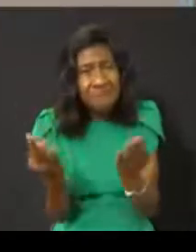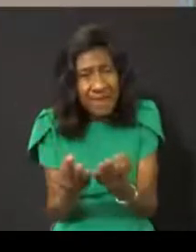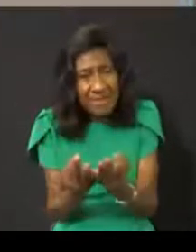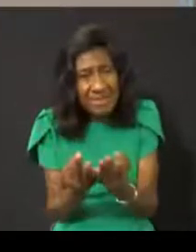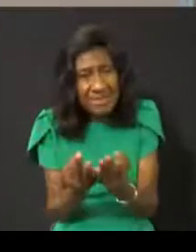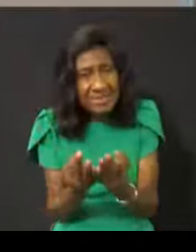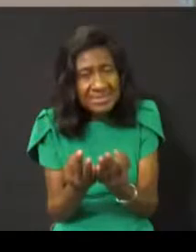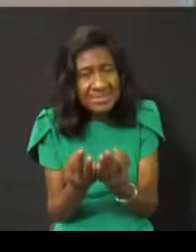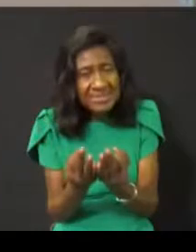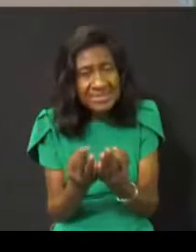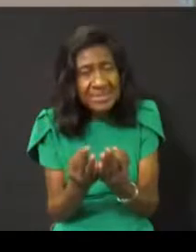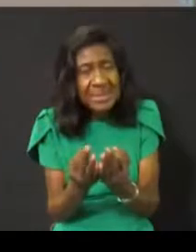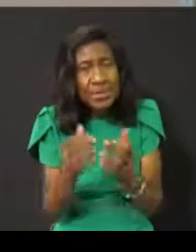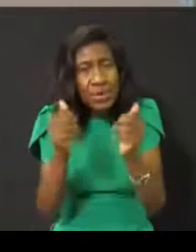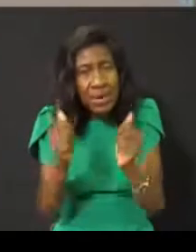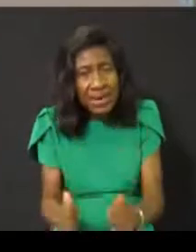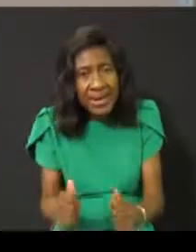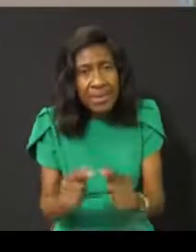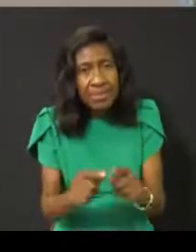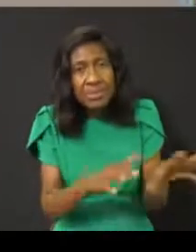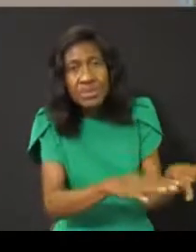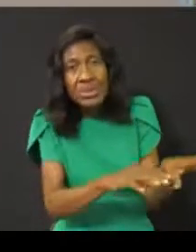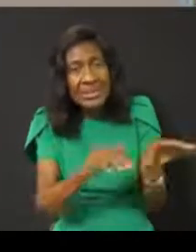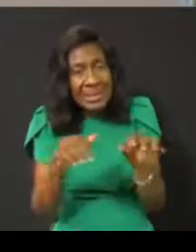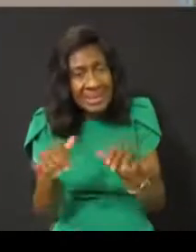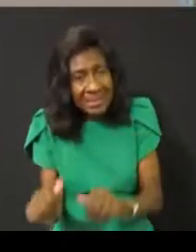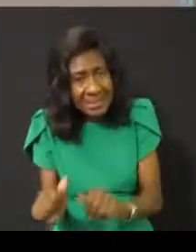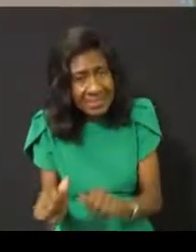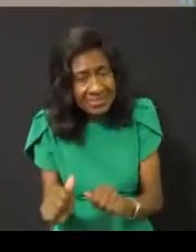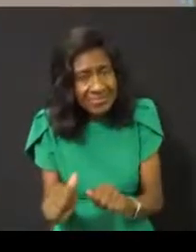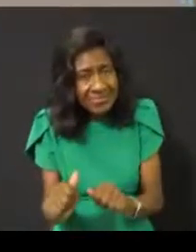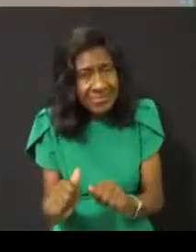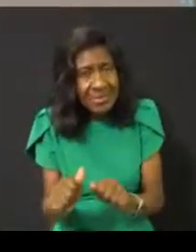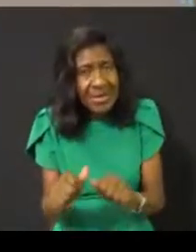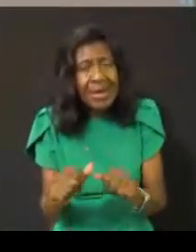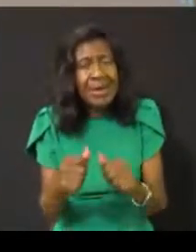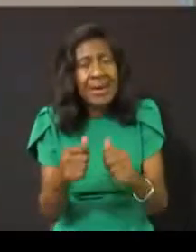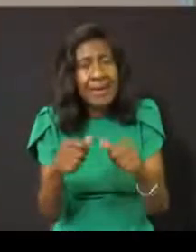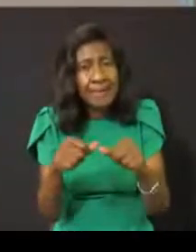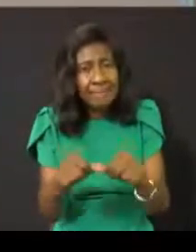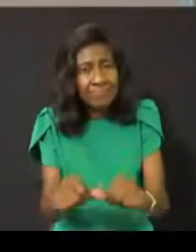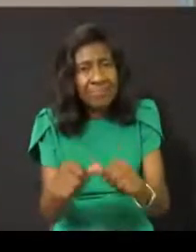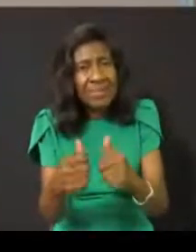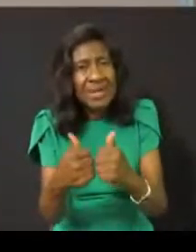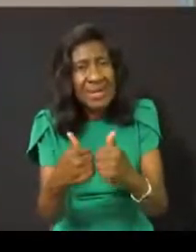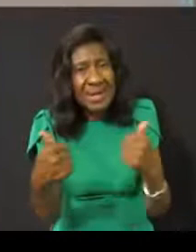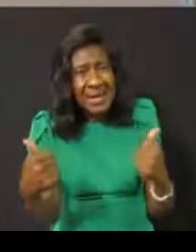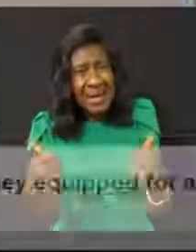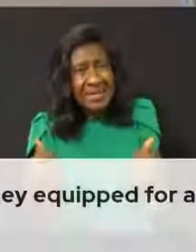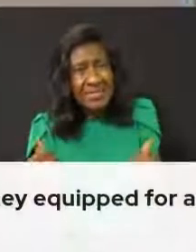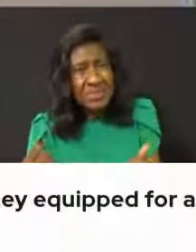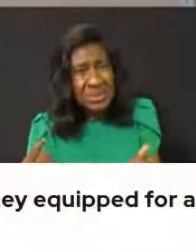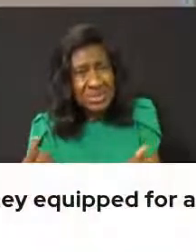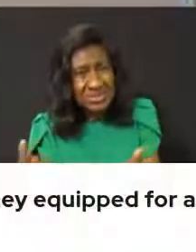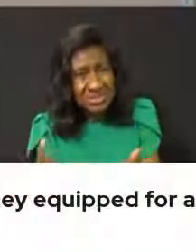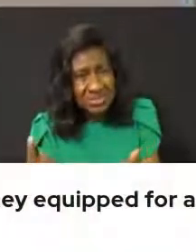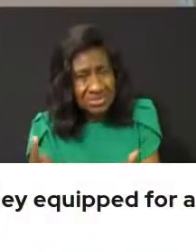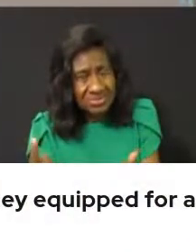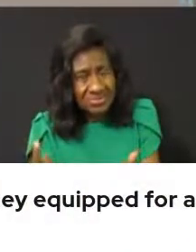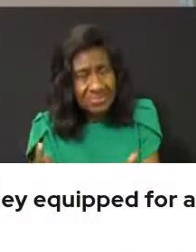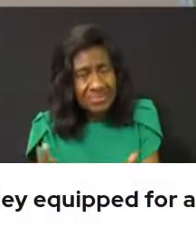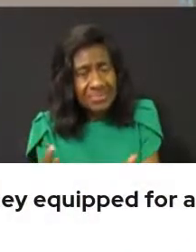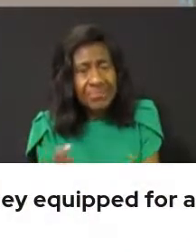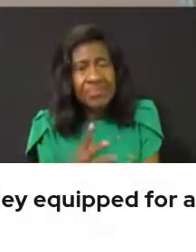their lives. This is the benefit of us introducing and using lateral flow testing in our community. And I am quite